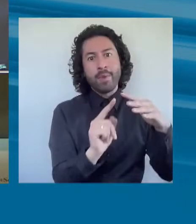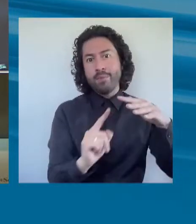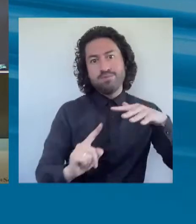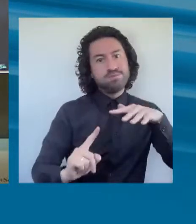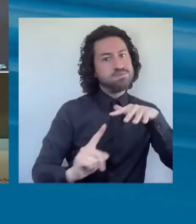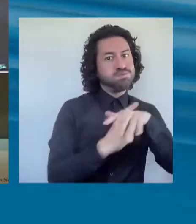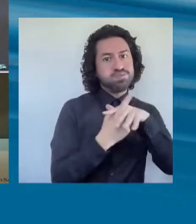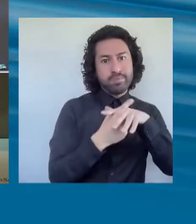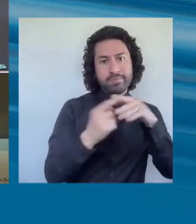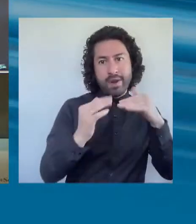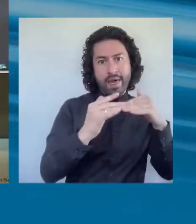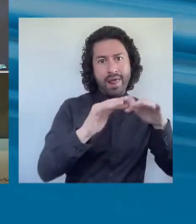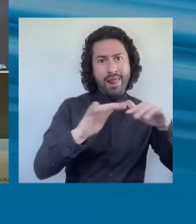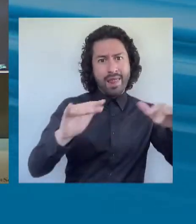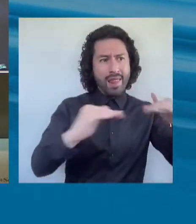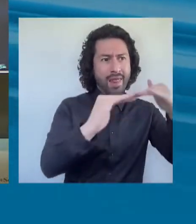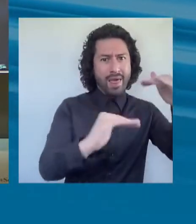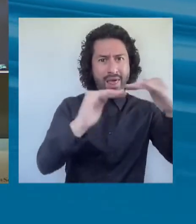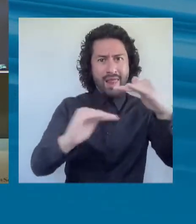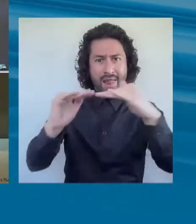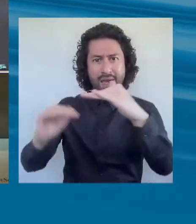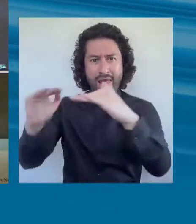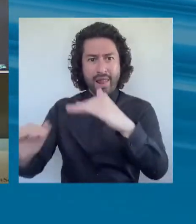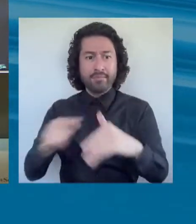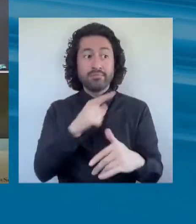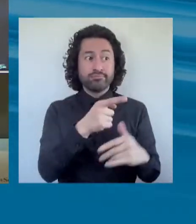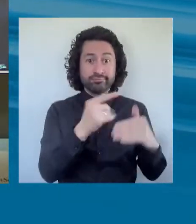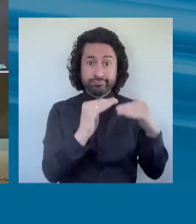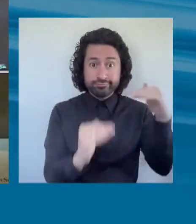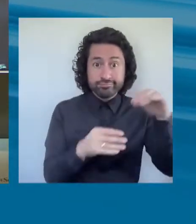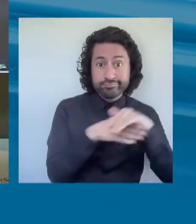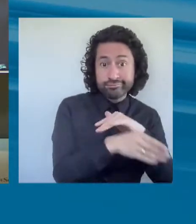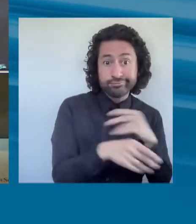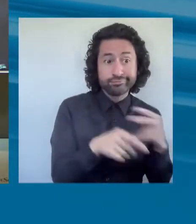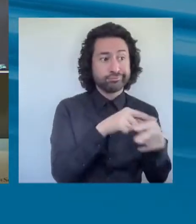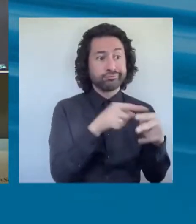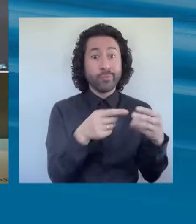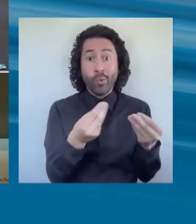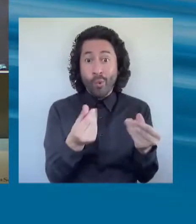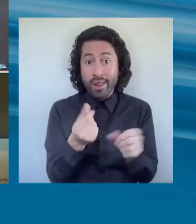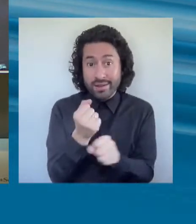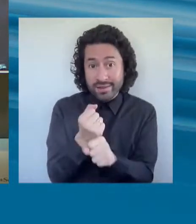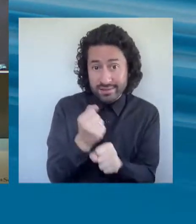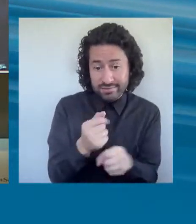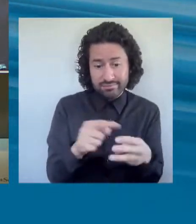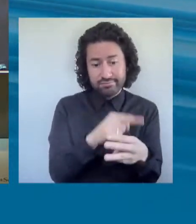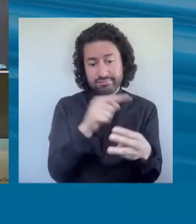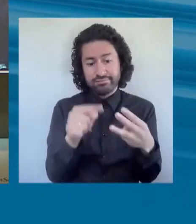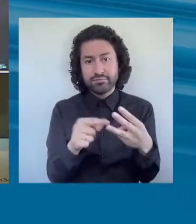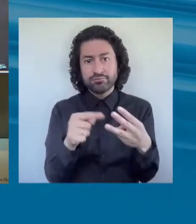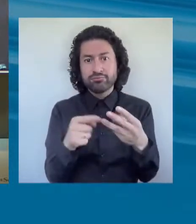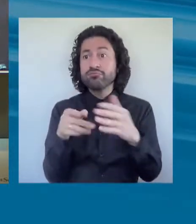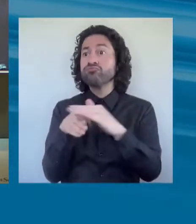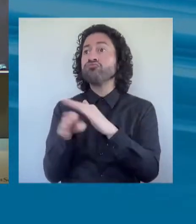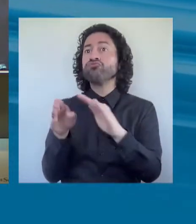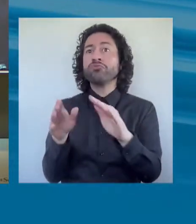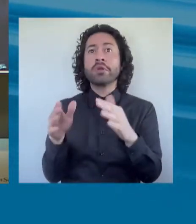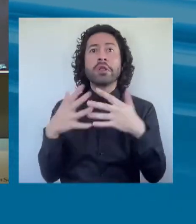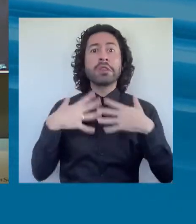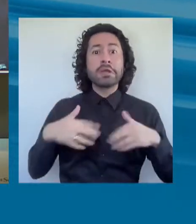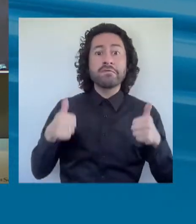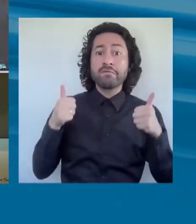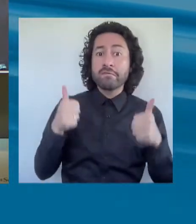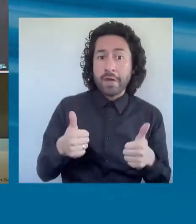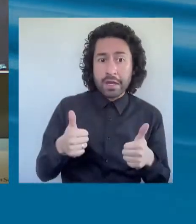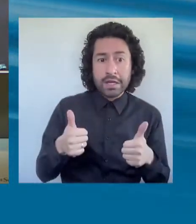the source of all the gaps because they perpetuate the quality of our work, access to